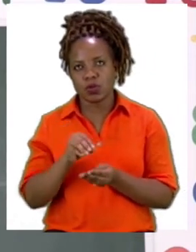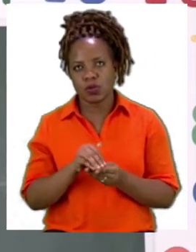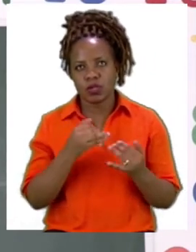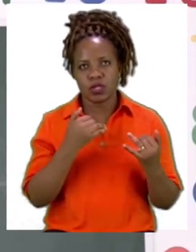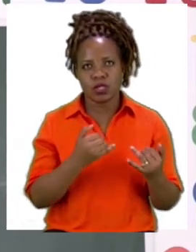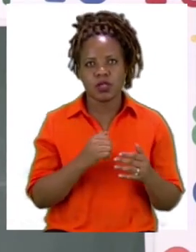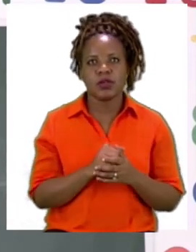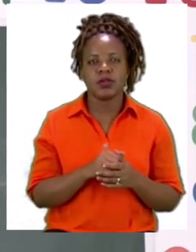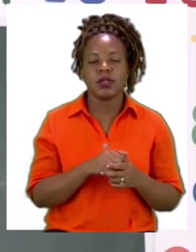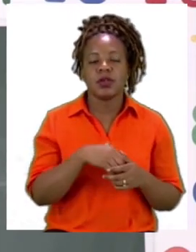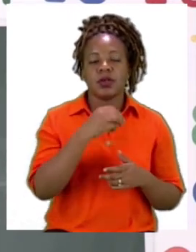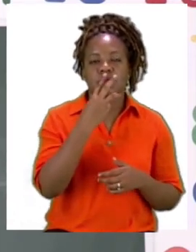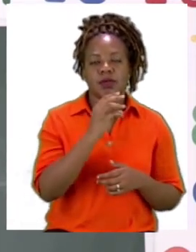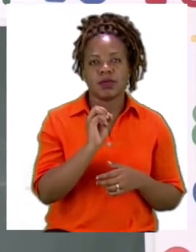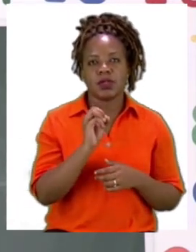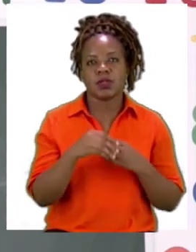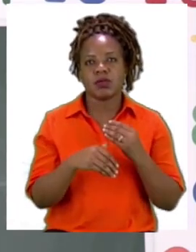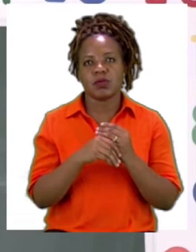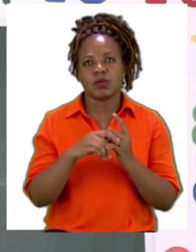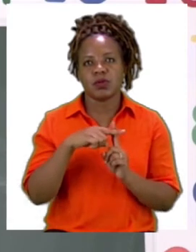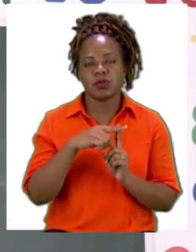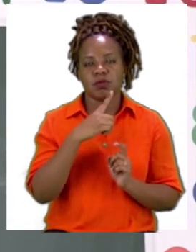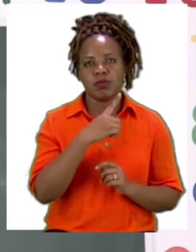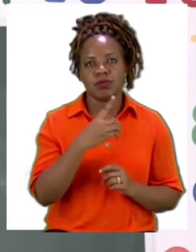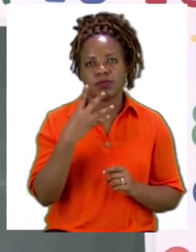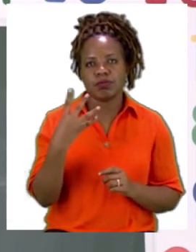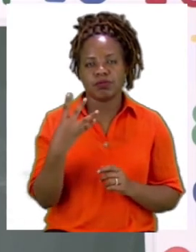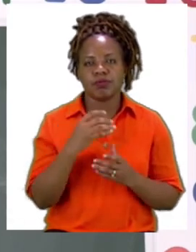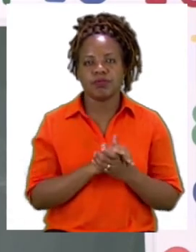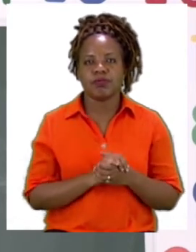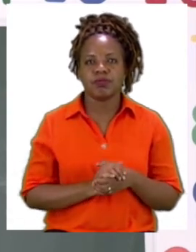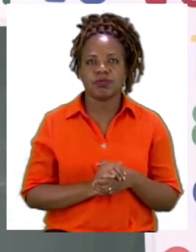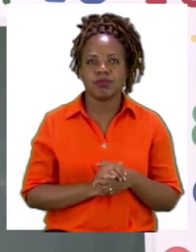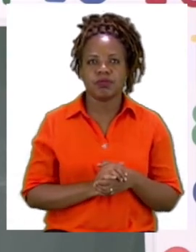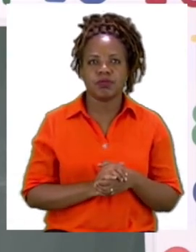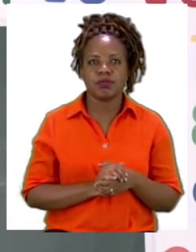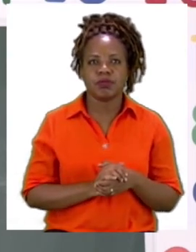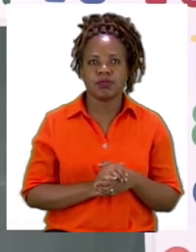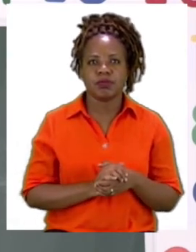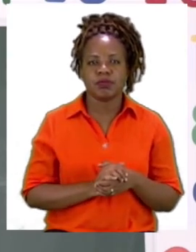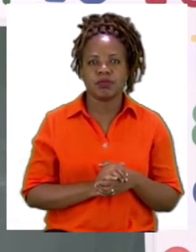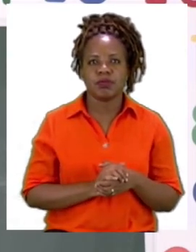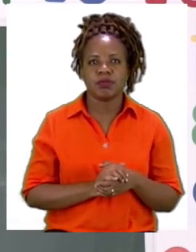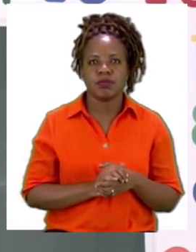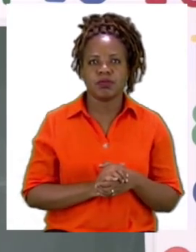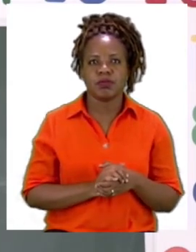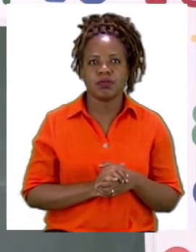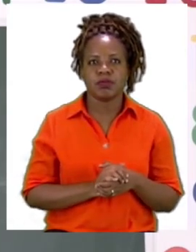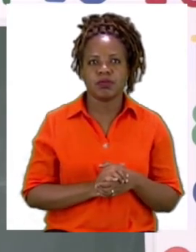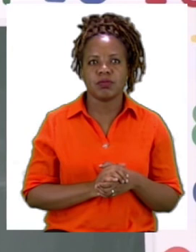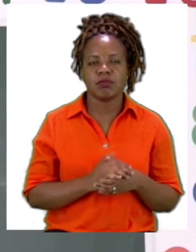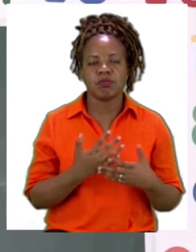add 30 plus 14. Now you can do that by counting on, by